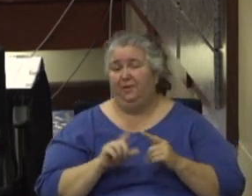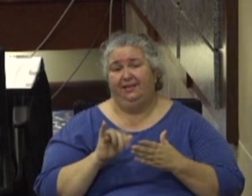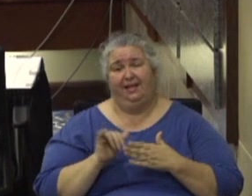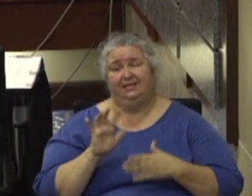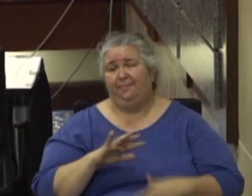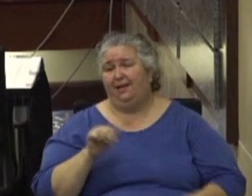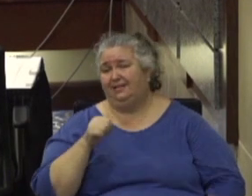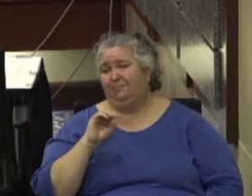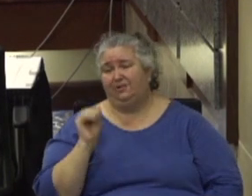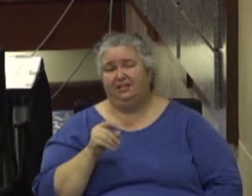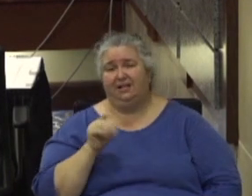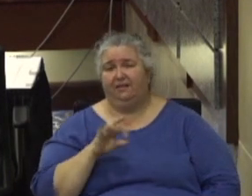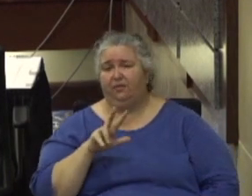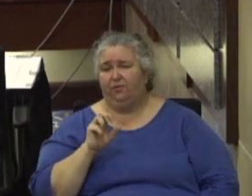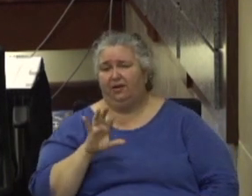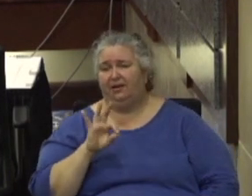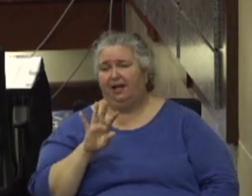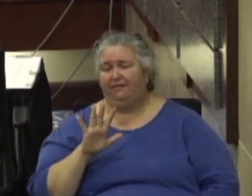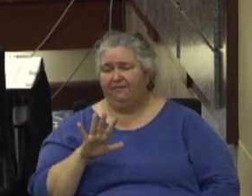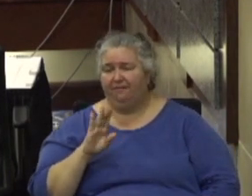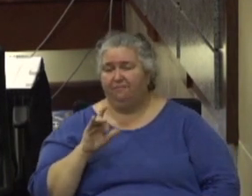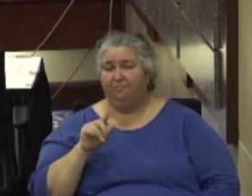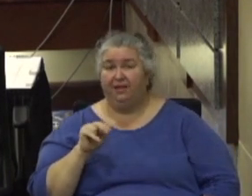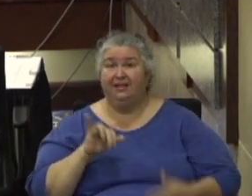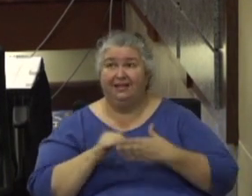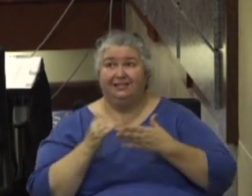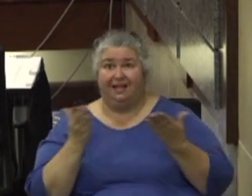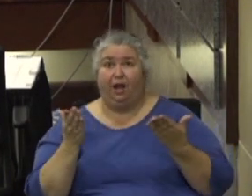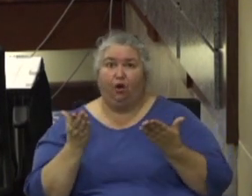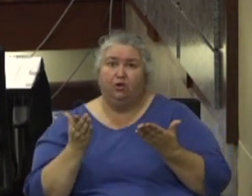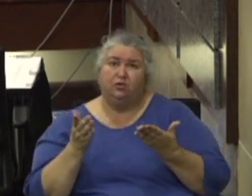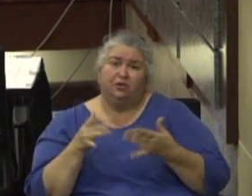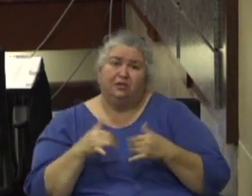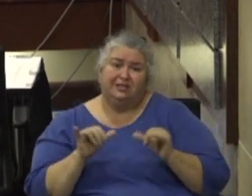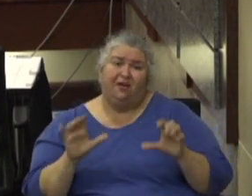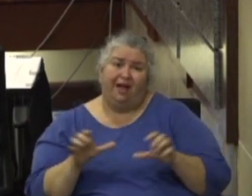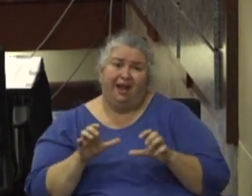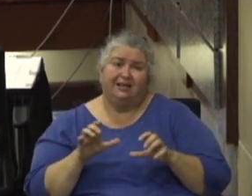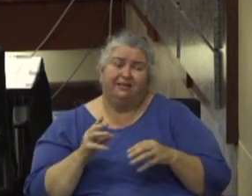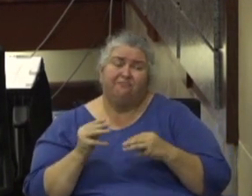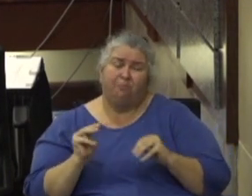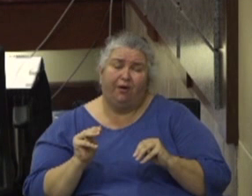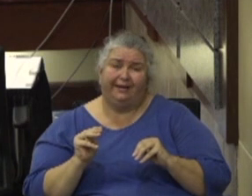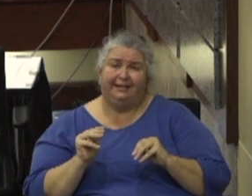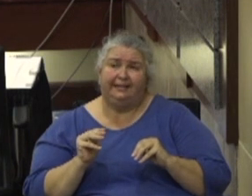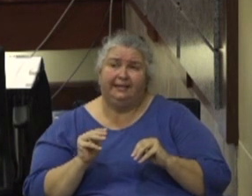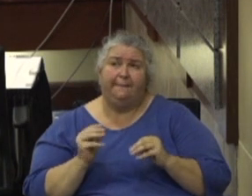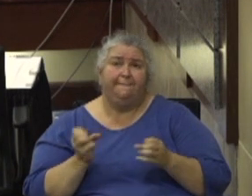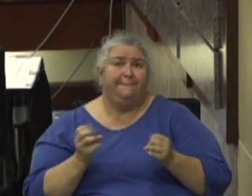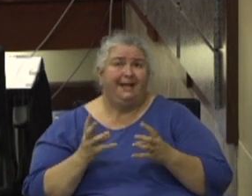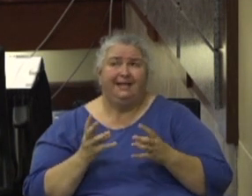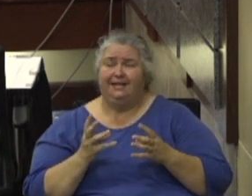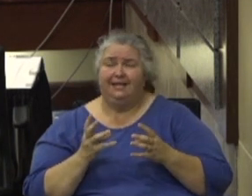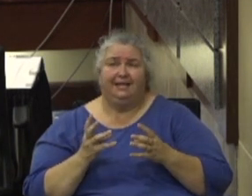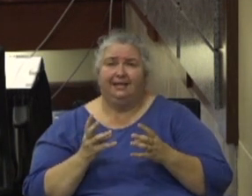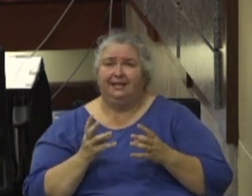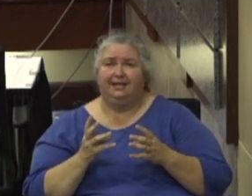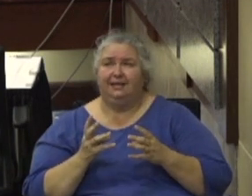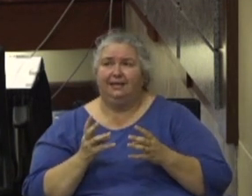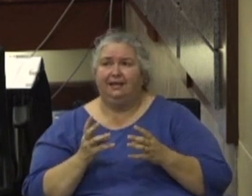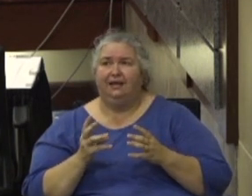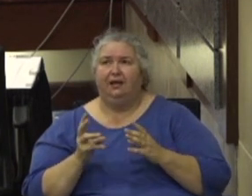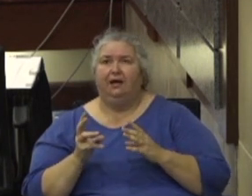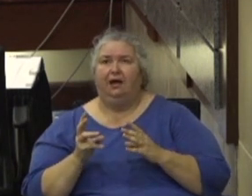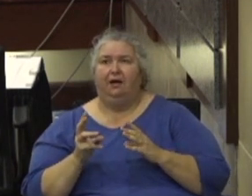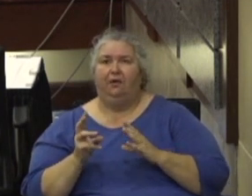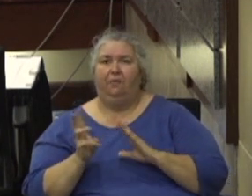the $395 billion that's out there. So there's still active marketing to make sure as many Waco businesses are taking advantage of these programs